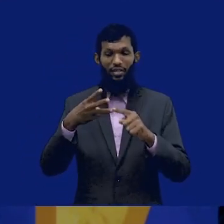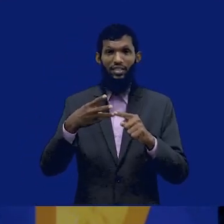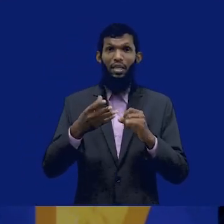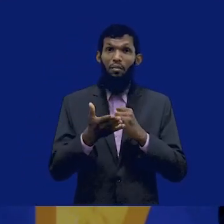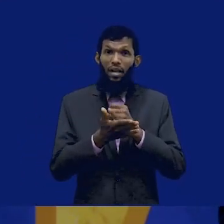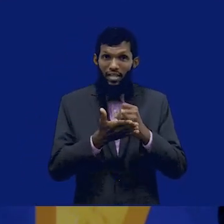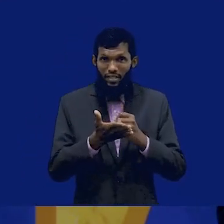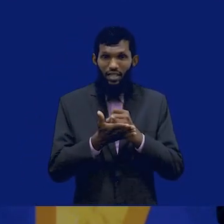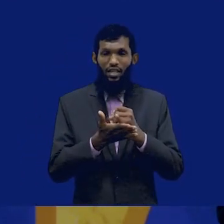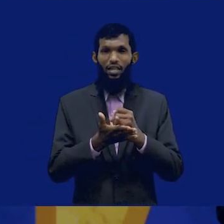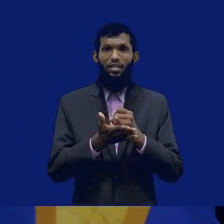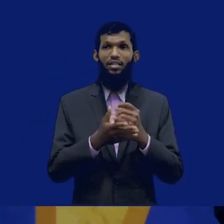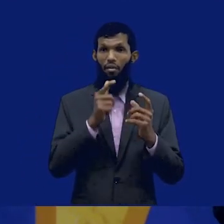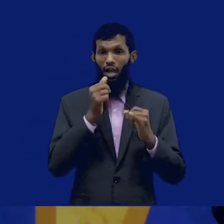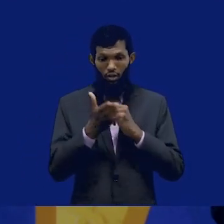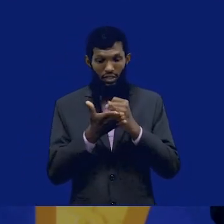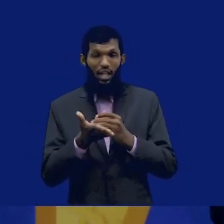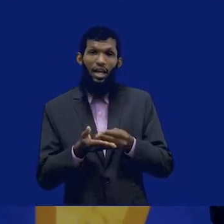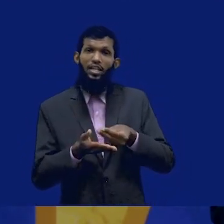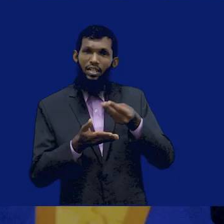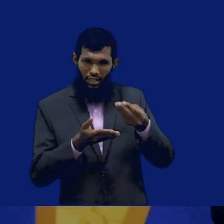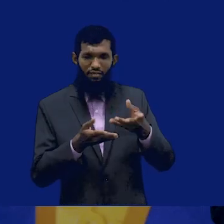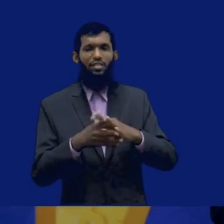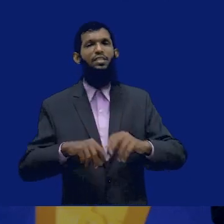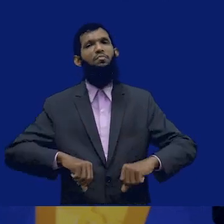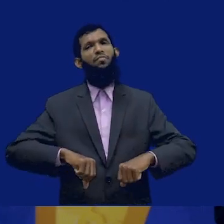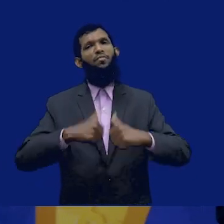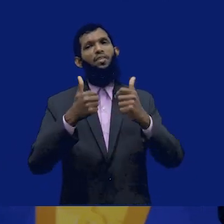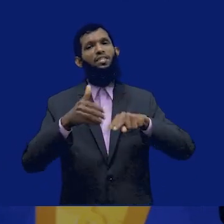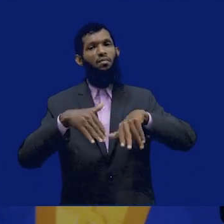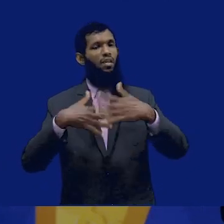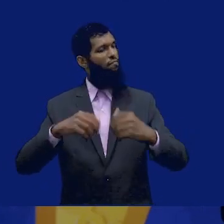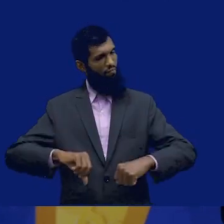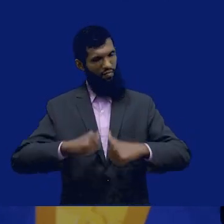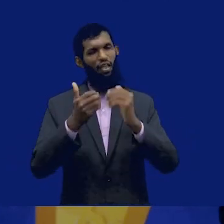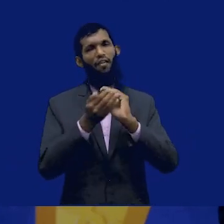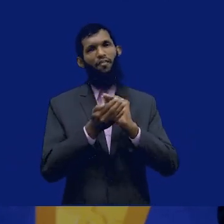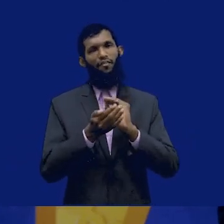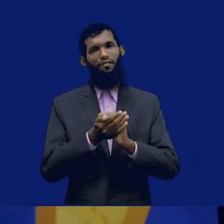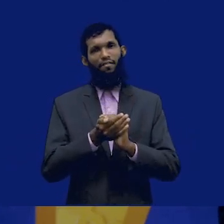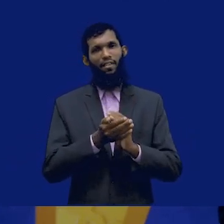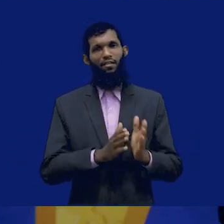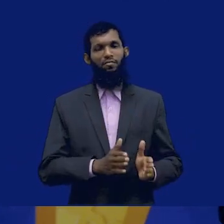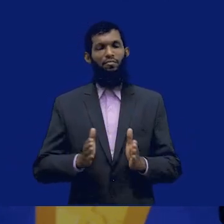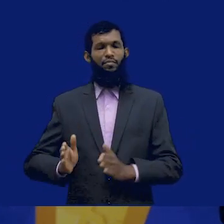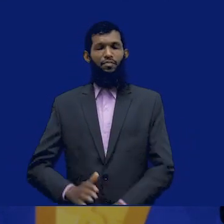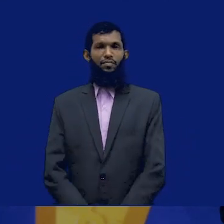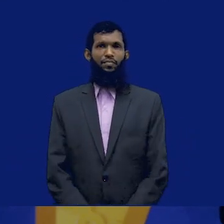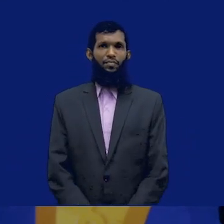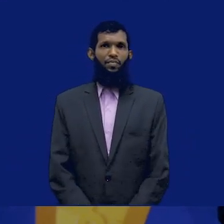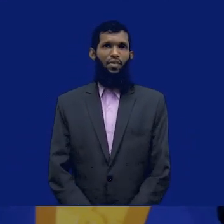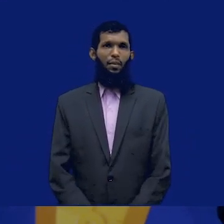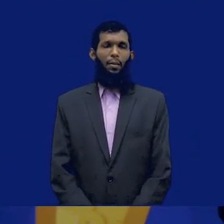this verse, we know that the people who give zakat will be among the fortunate on the day of judgment.